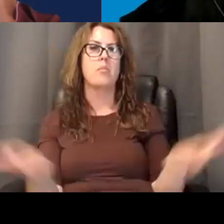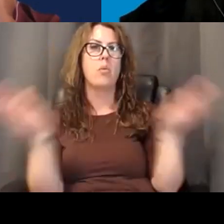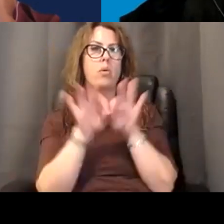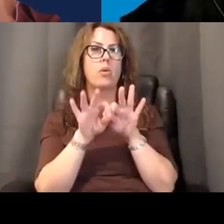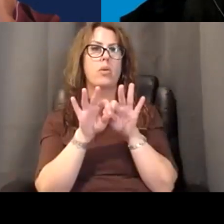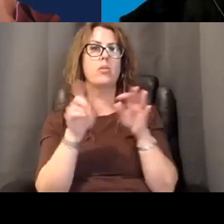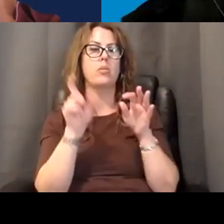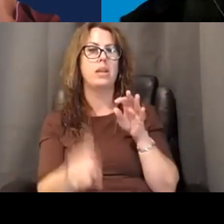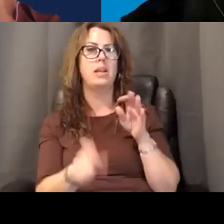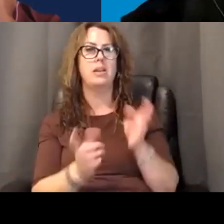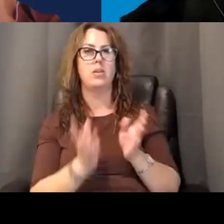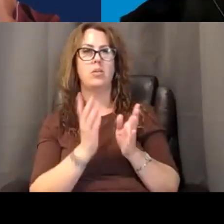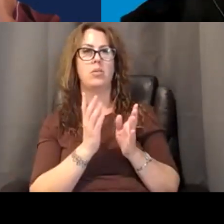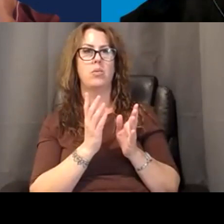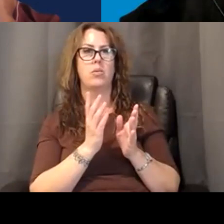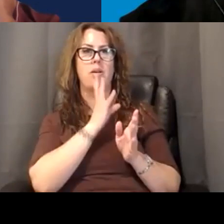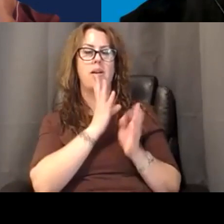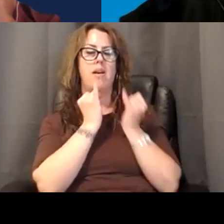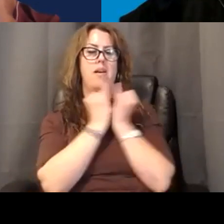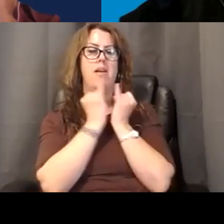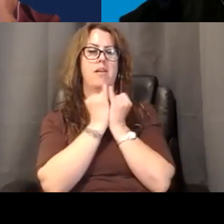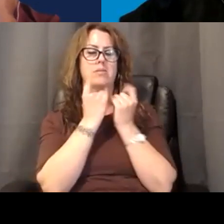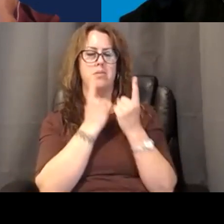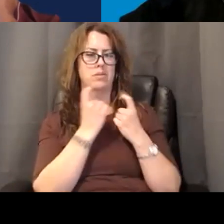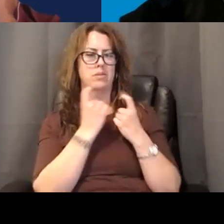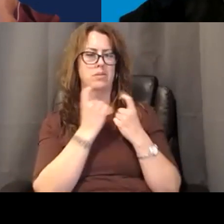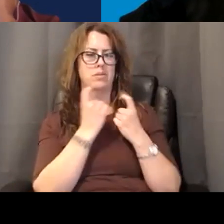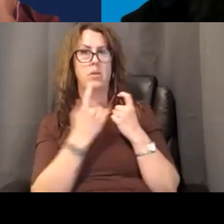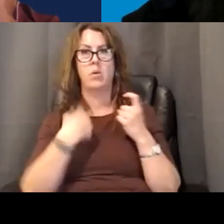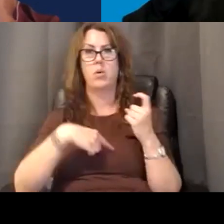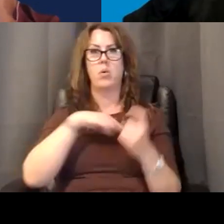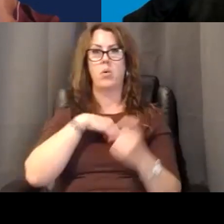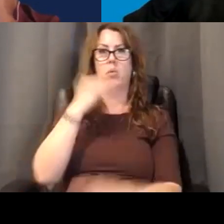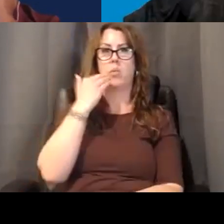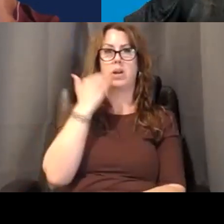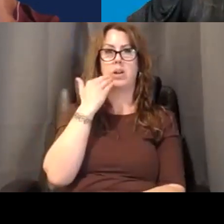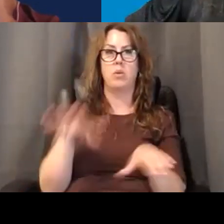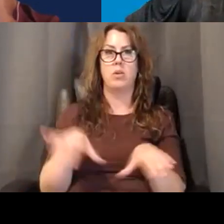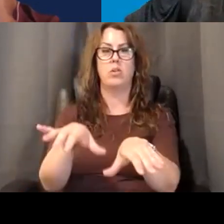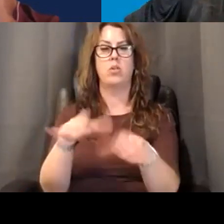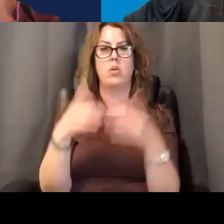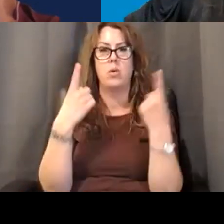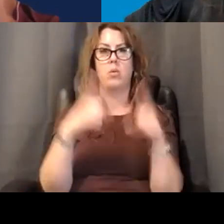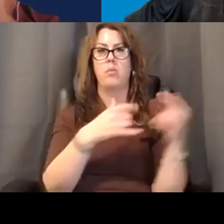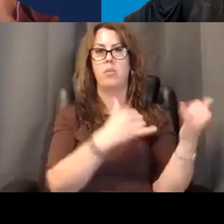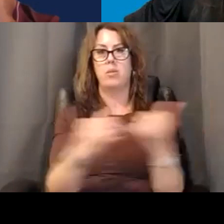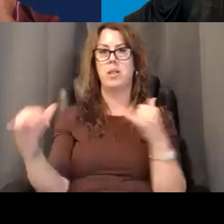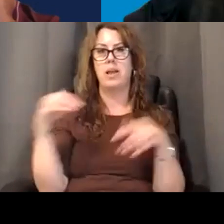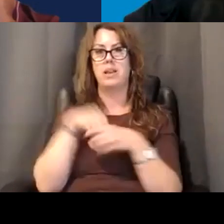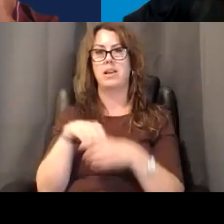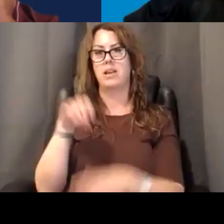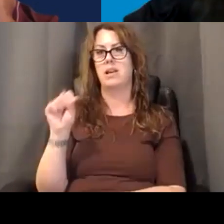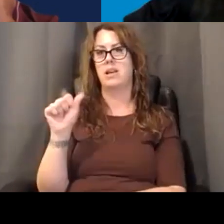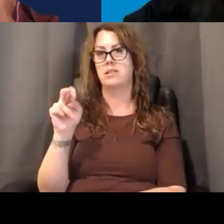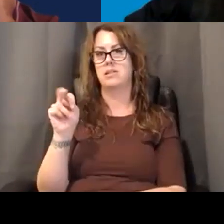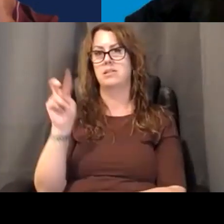bring it back down to, we used to know how to do this. When we were little and played in the sandbox, we were all friends, we understood it. I knew not to throw sand in